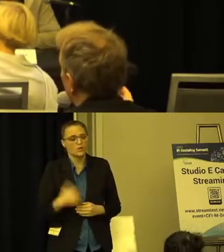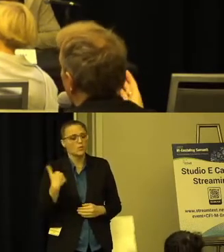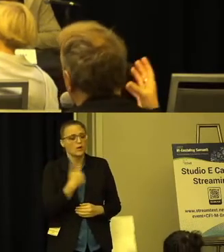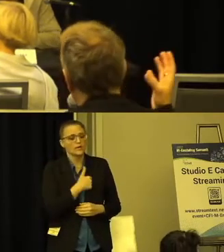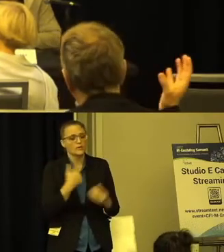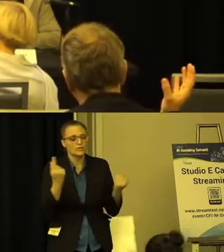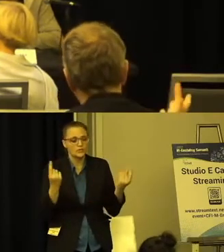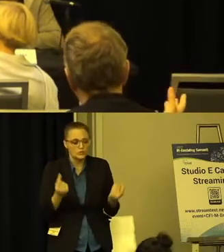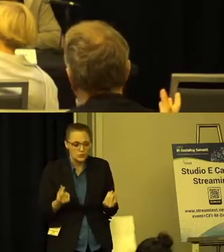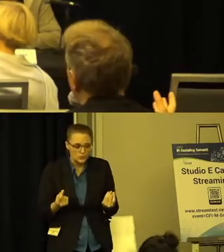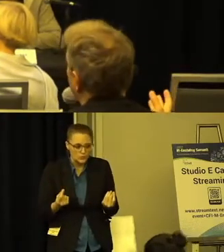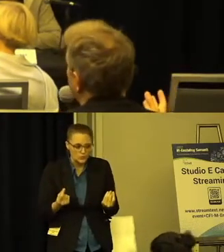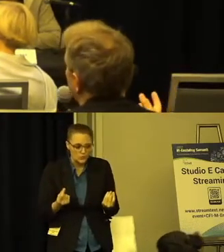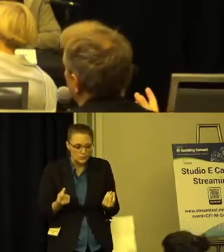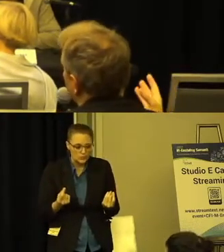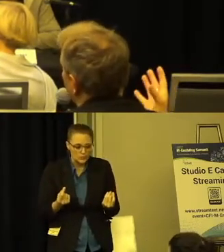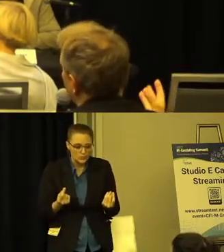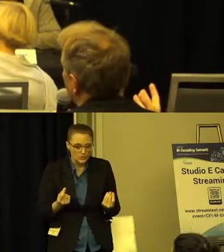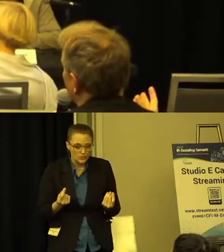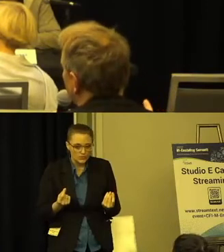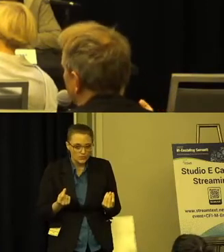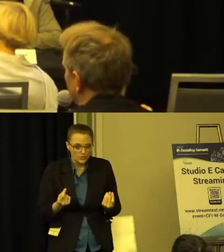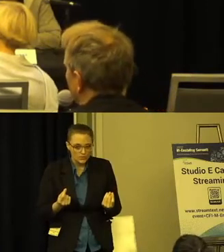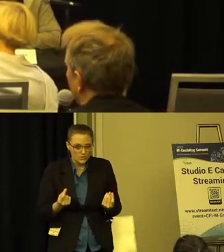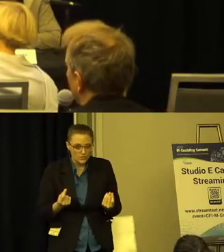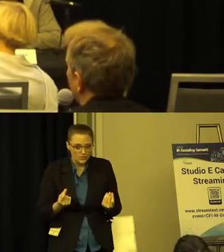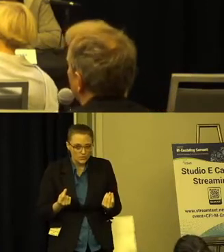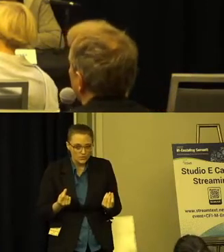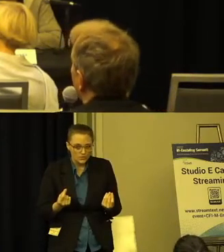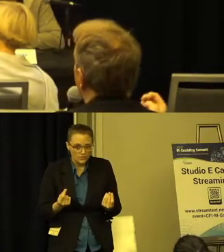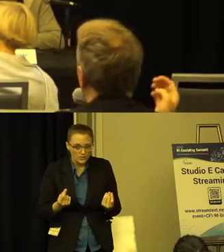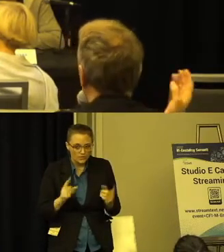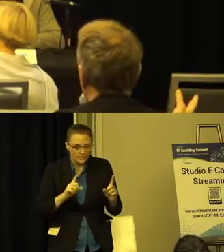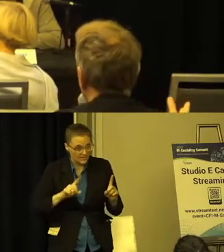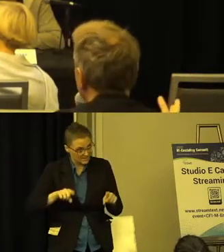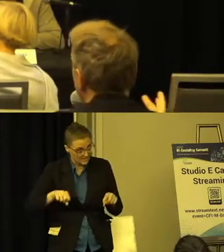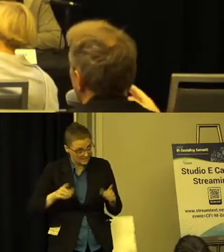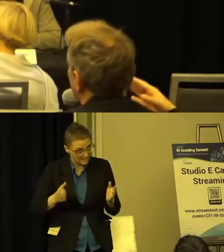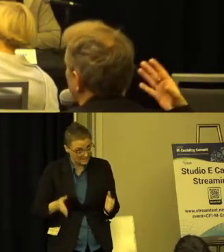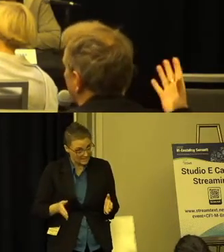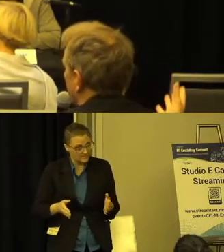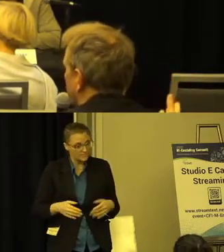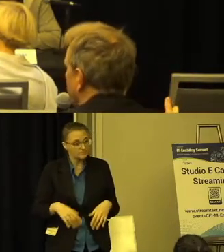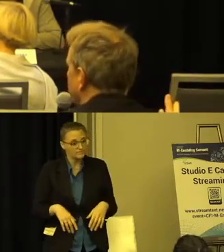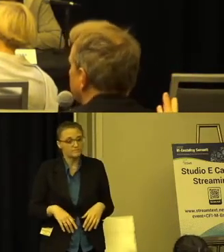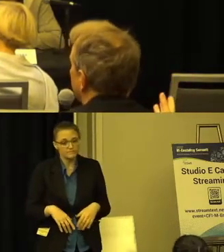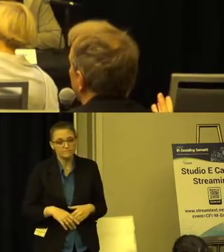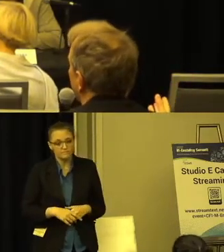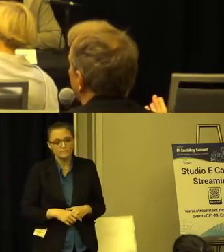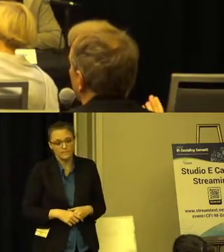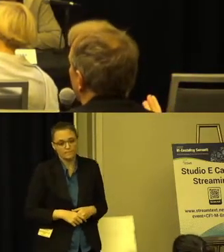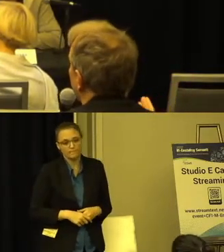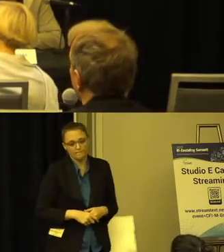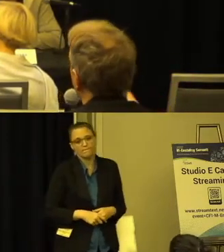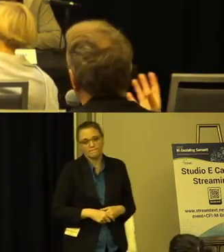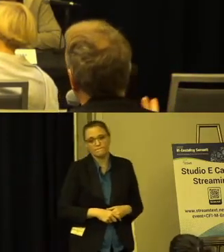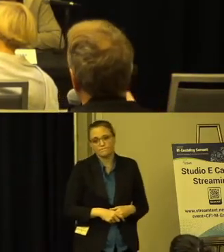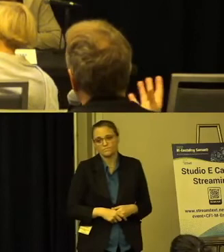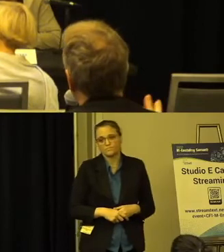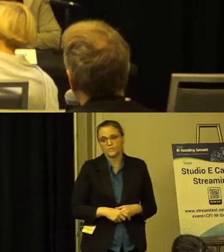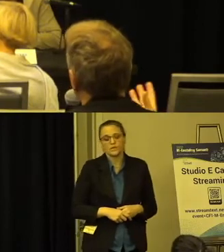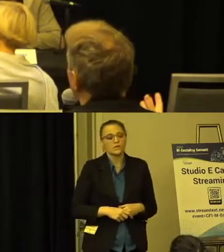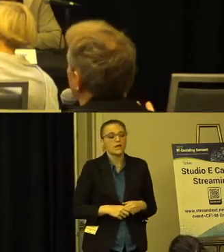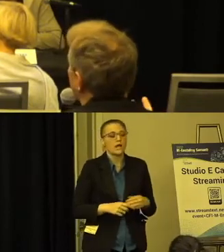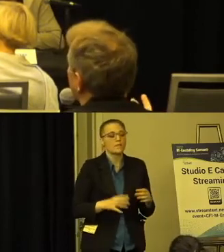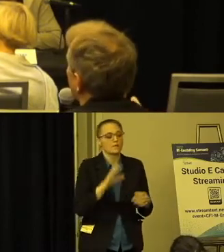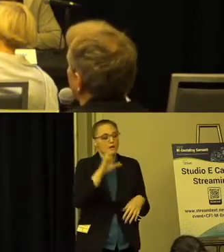do? The attendees of M-Enabling and corporations, we have a lot of corporations attending here. What